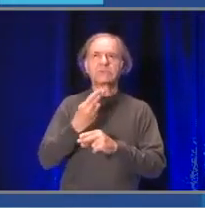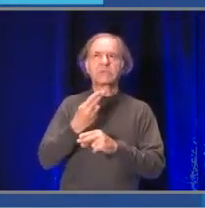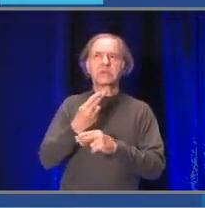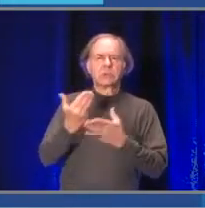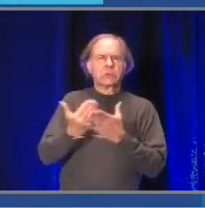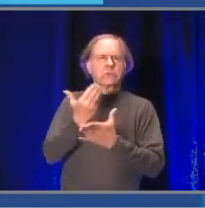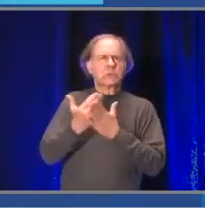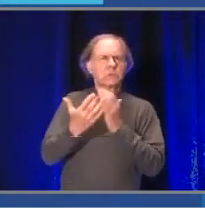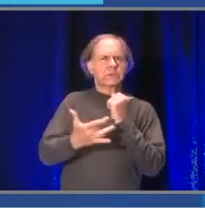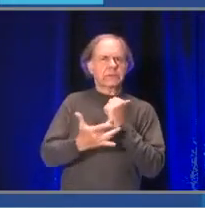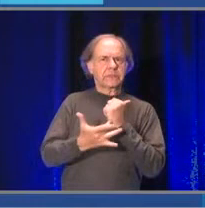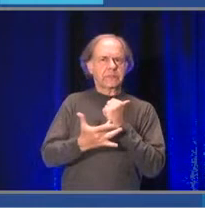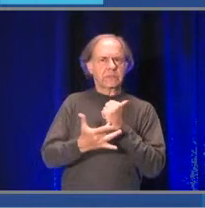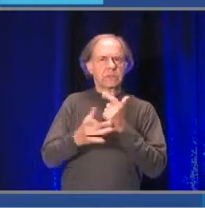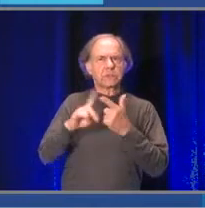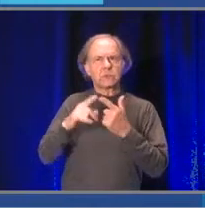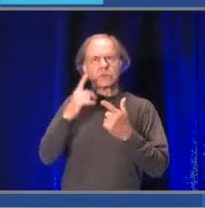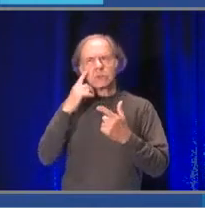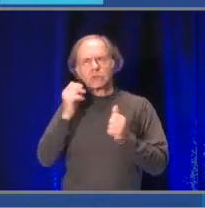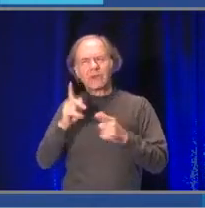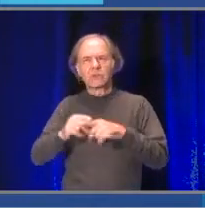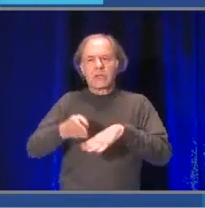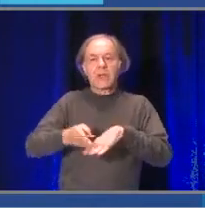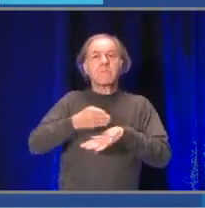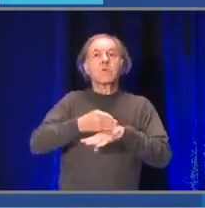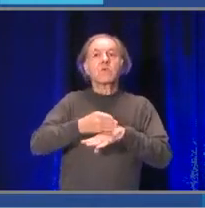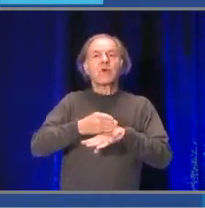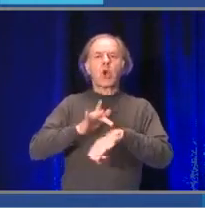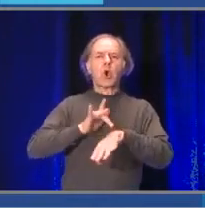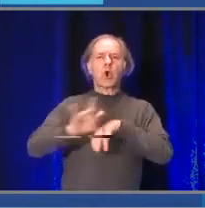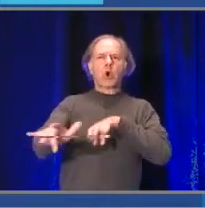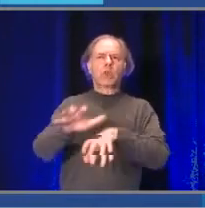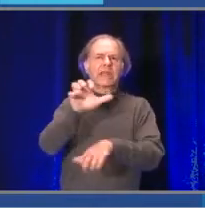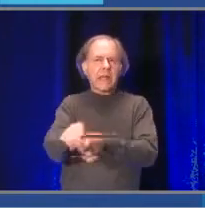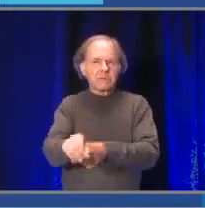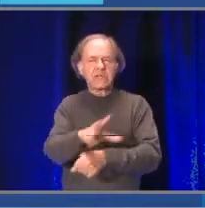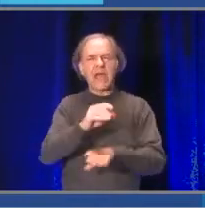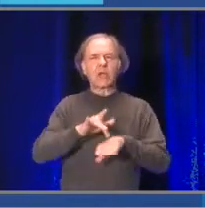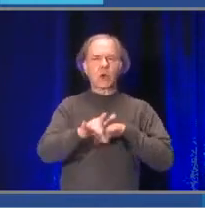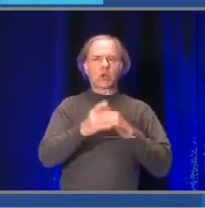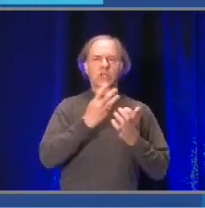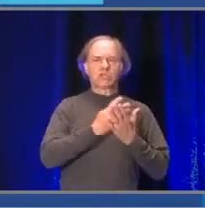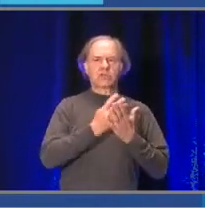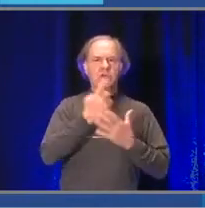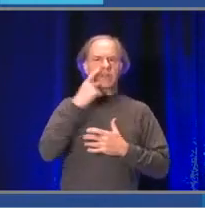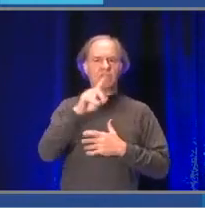novel technologies to see if we can improve early detection and screening